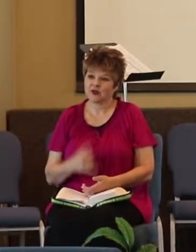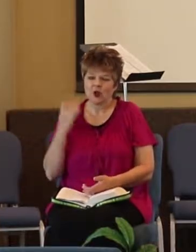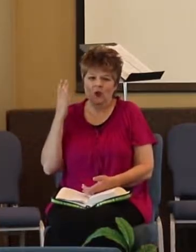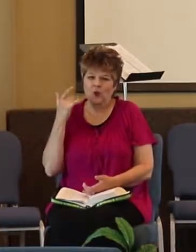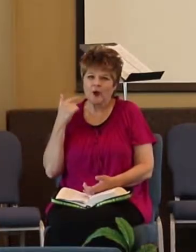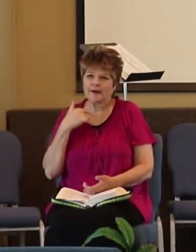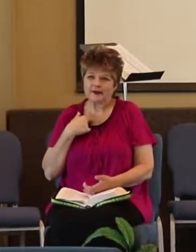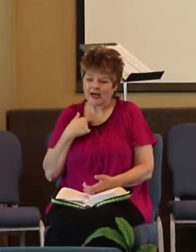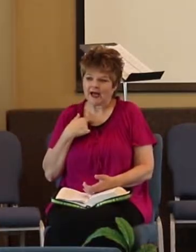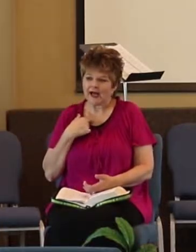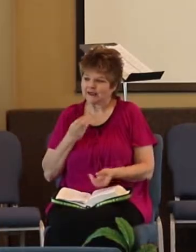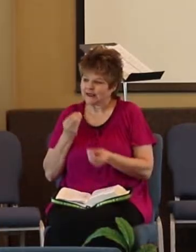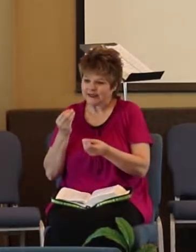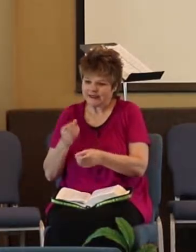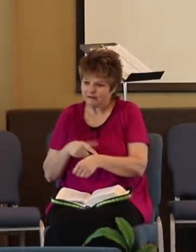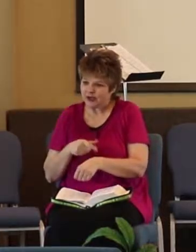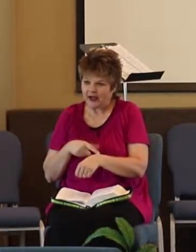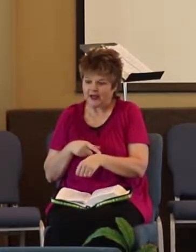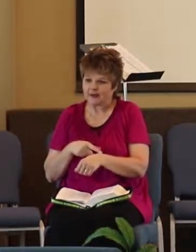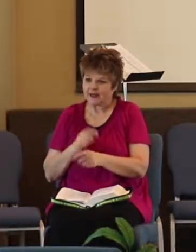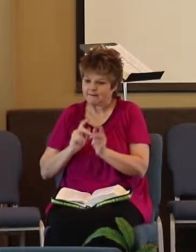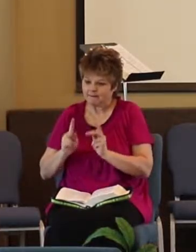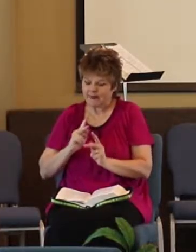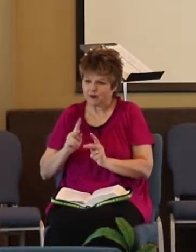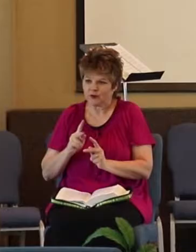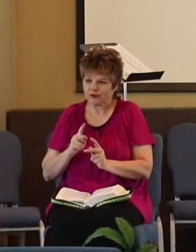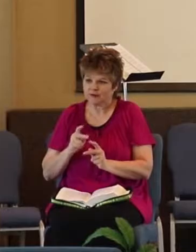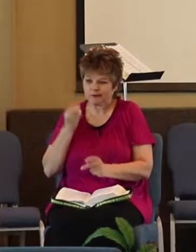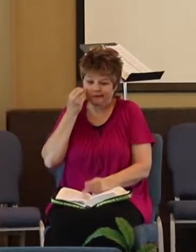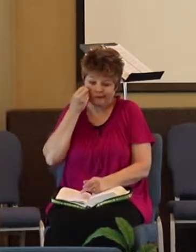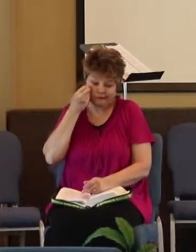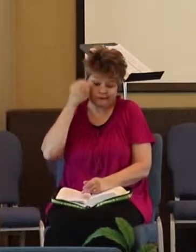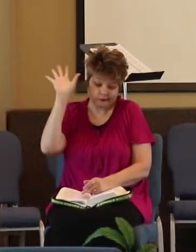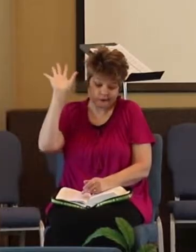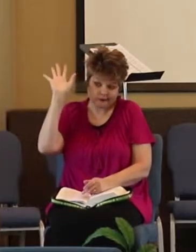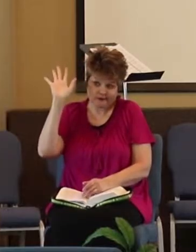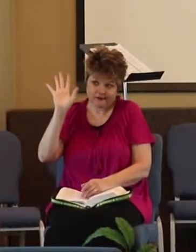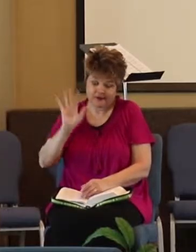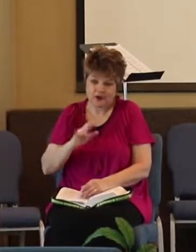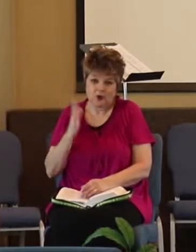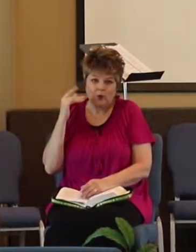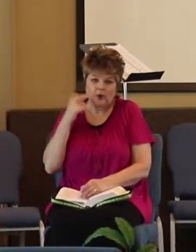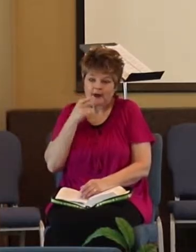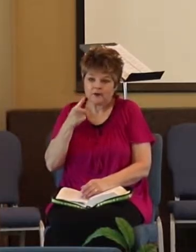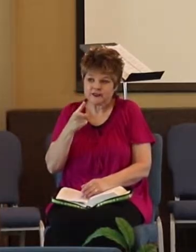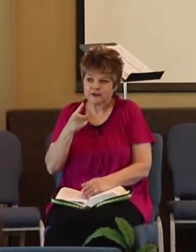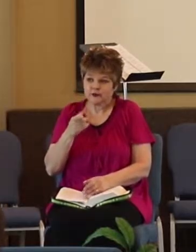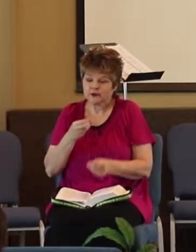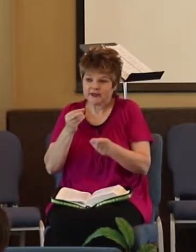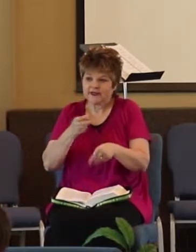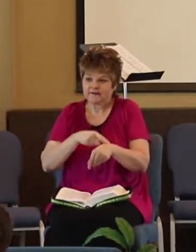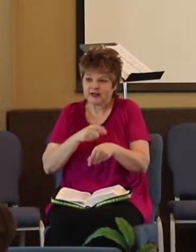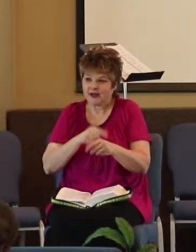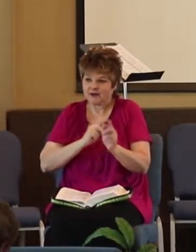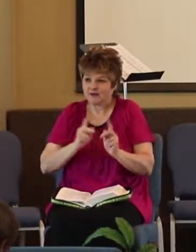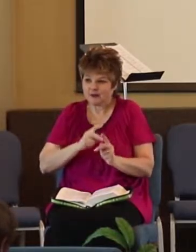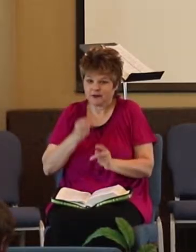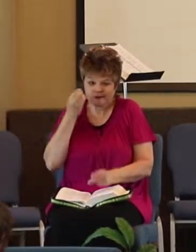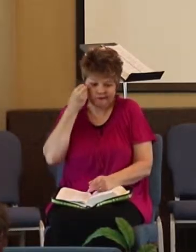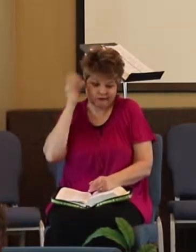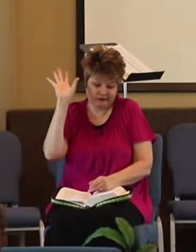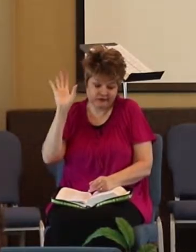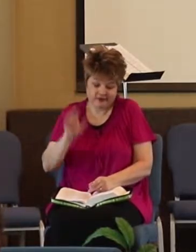would I invest my time in people that don't care? Why would you invest your time with people that don't